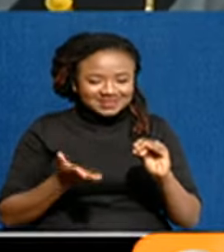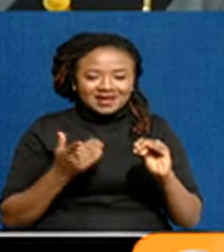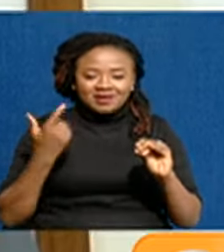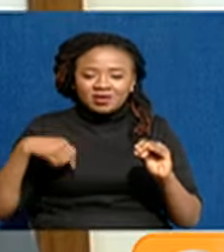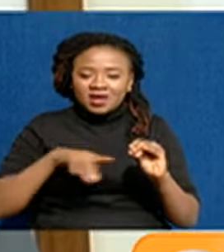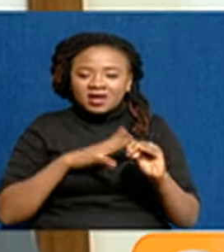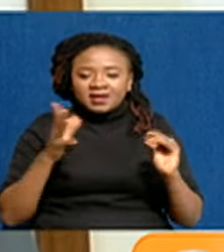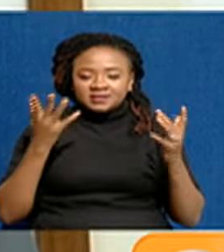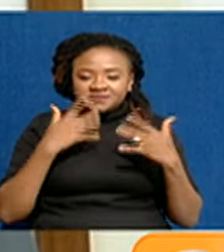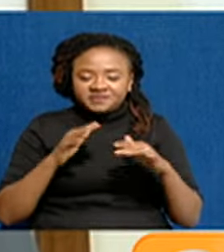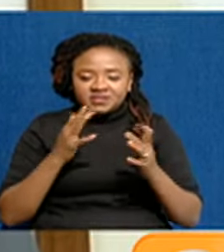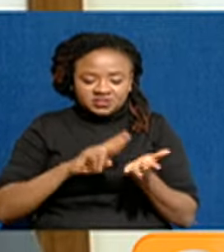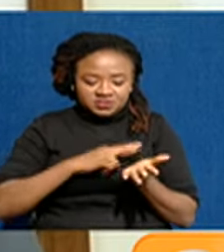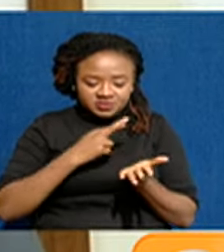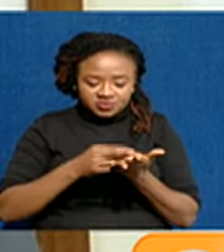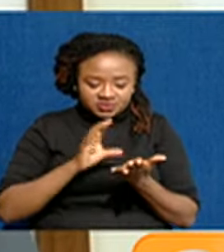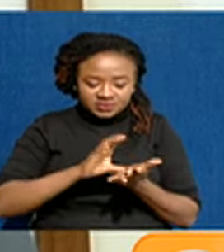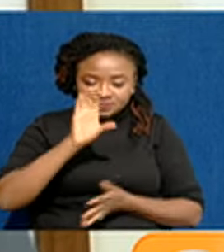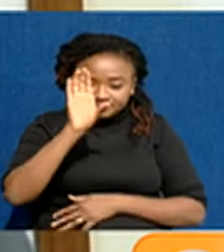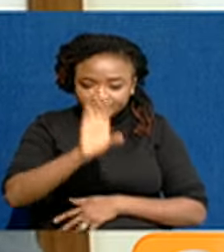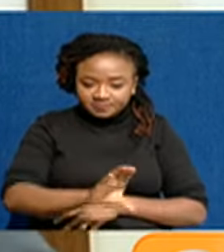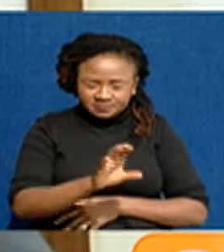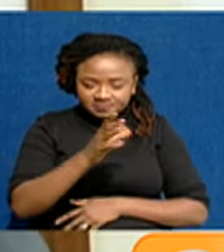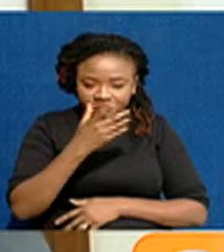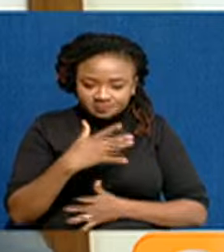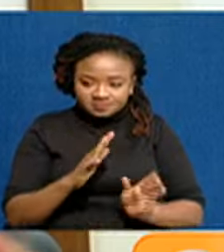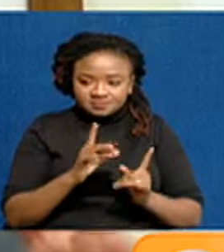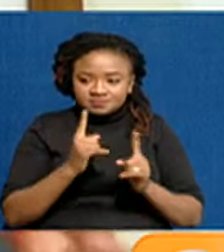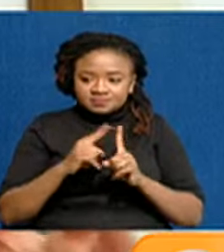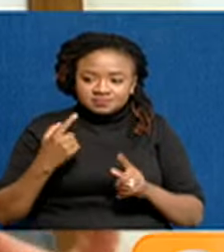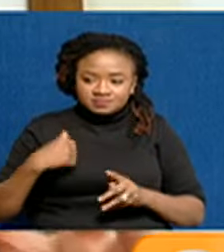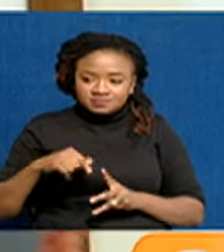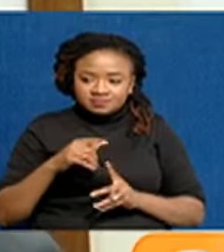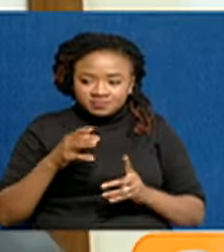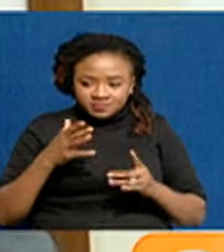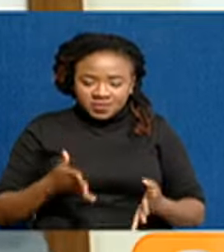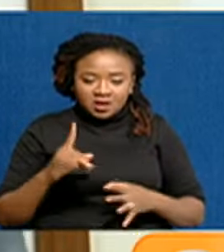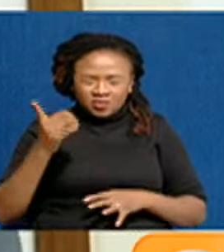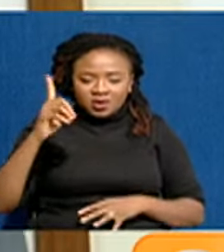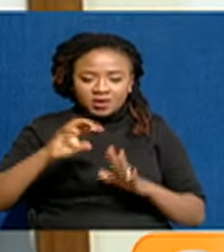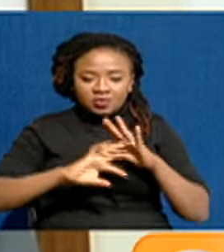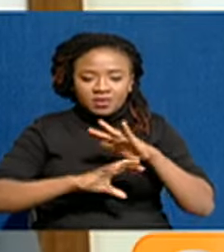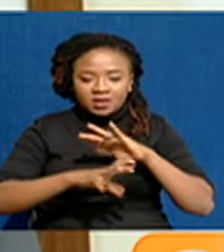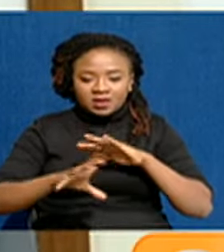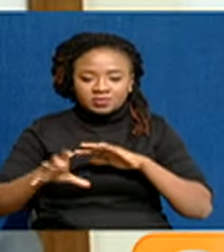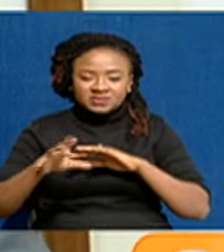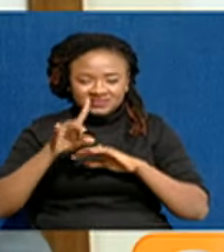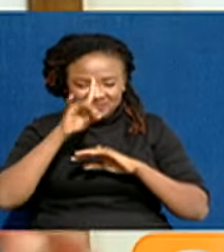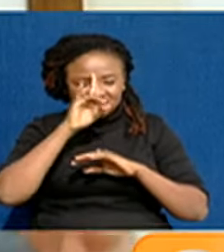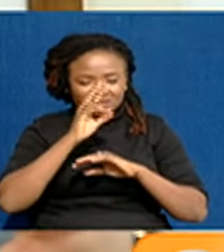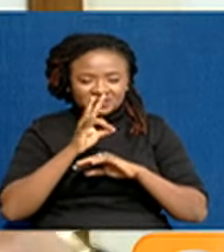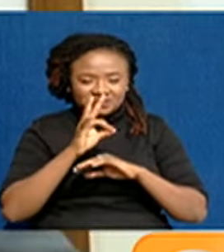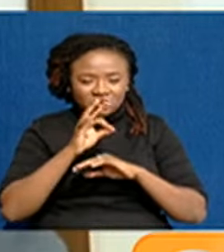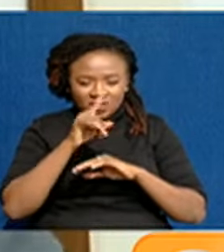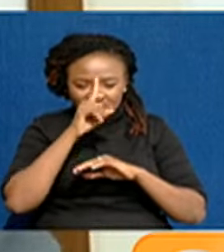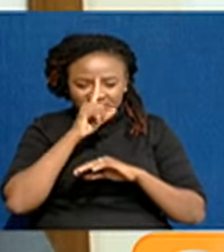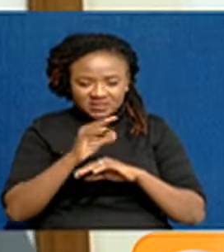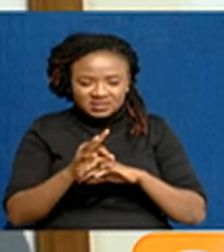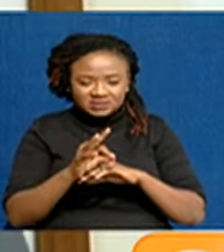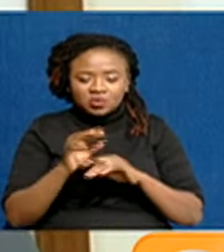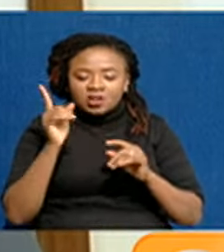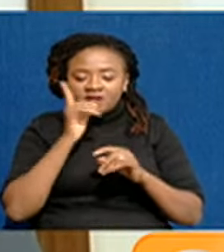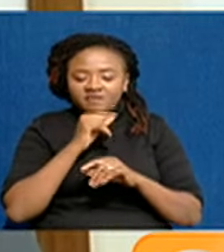allocated those resources. And so, therefore, we are working. Like now, Nairobi County is very critical. And they have already presented